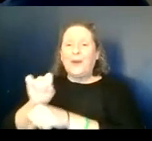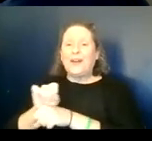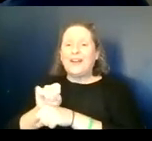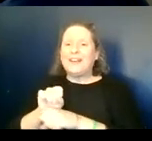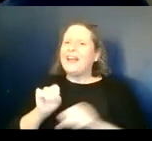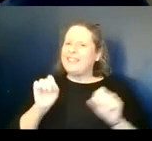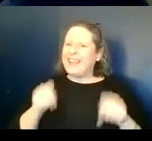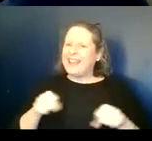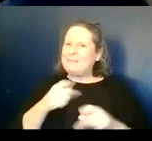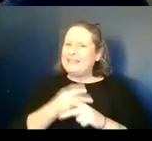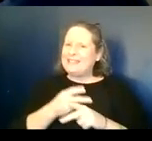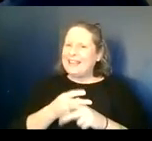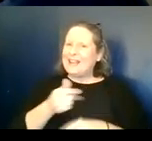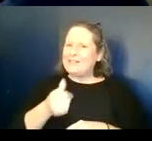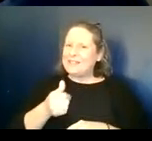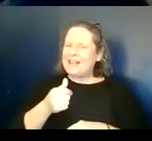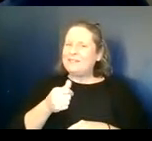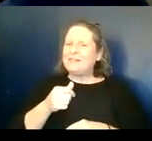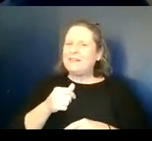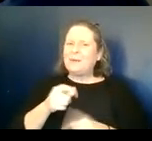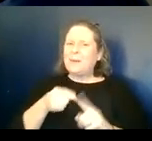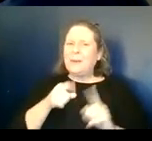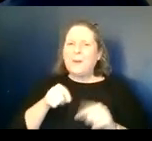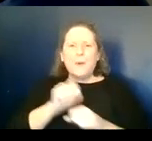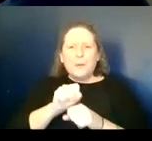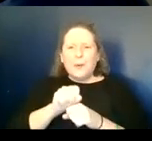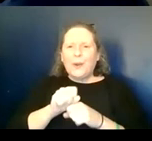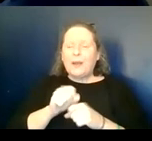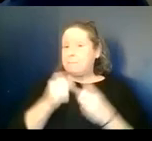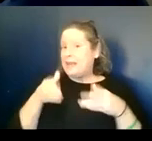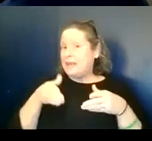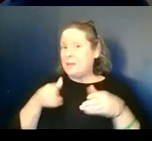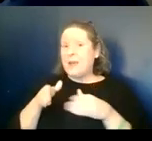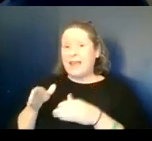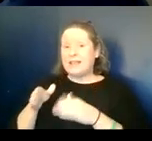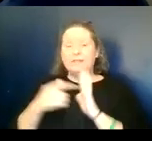self-care in many forms. For instance,